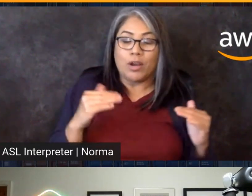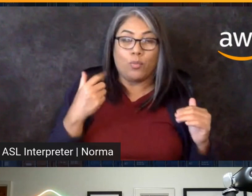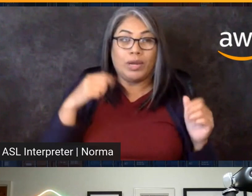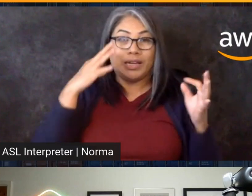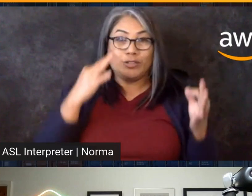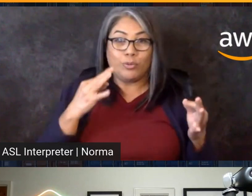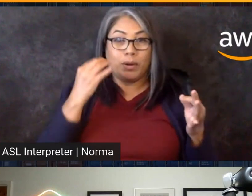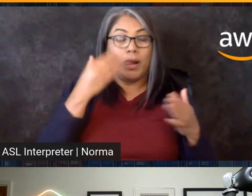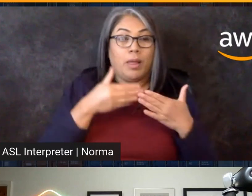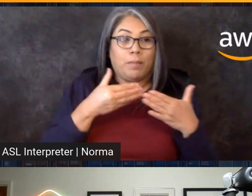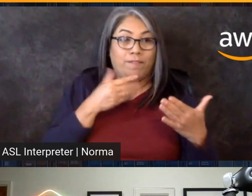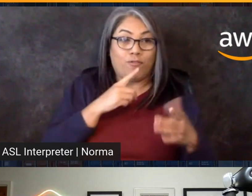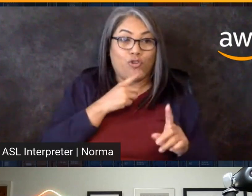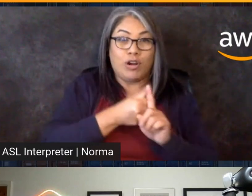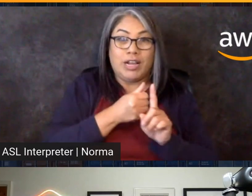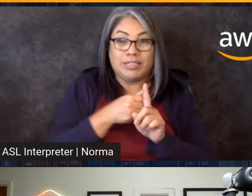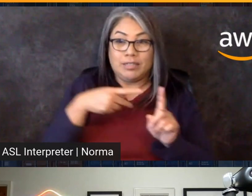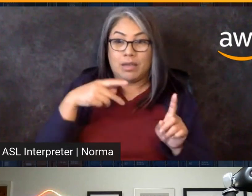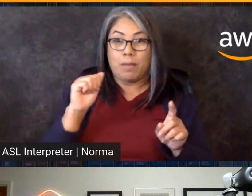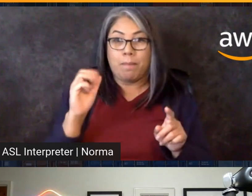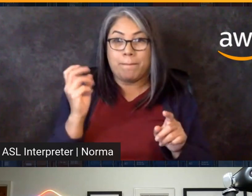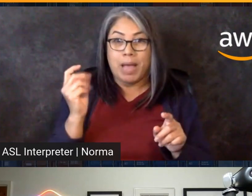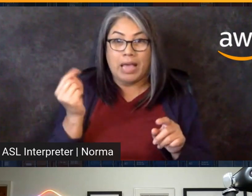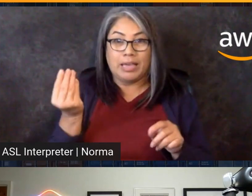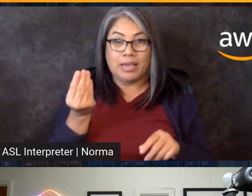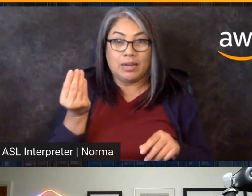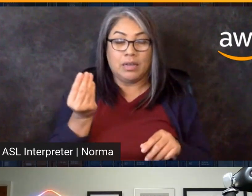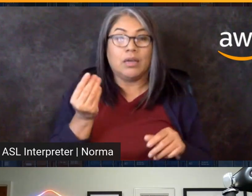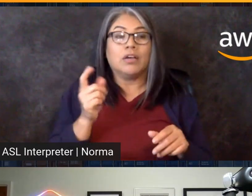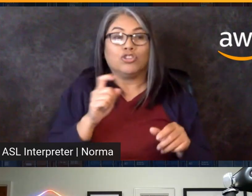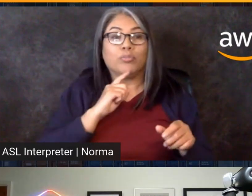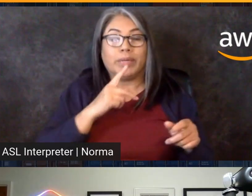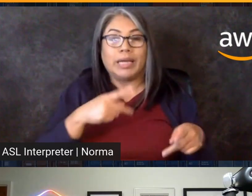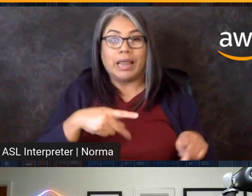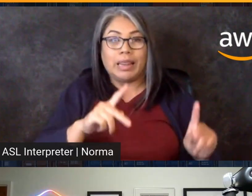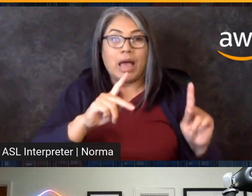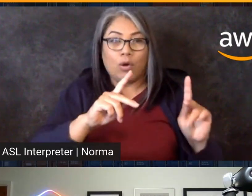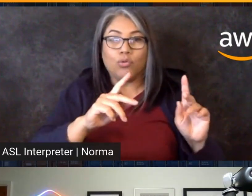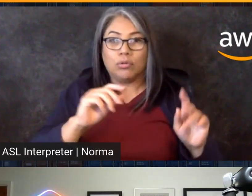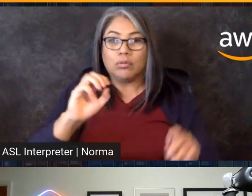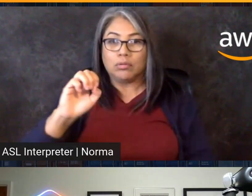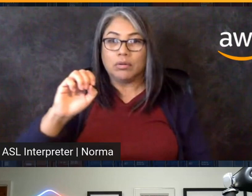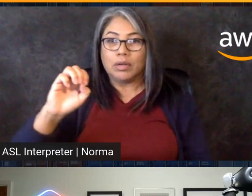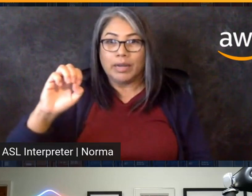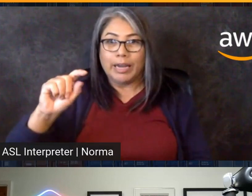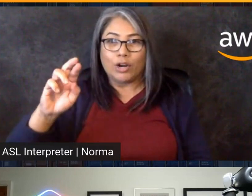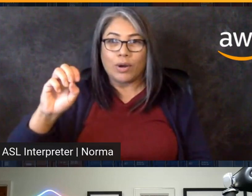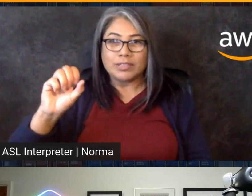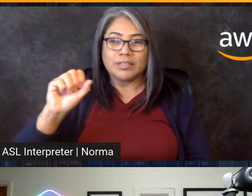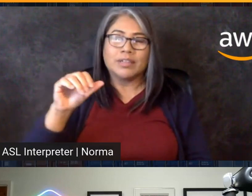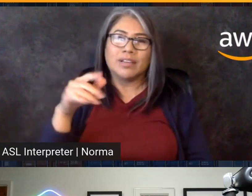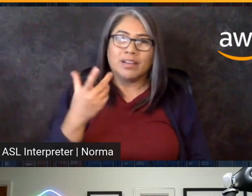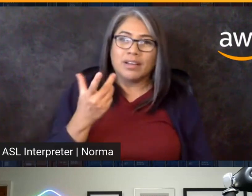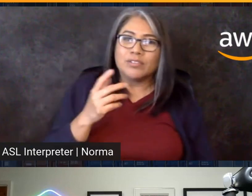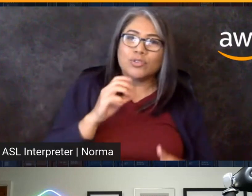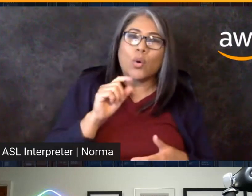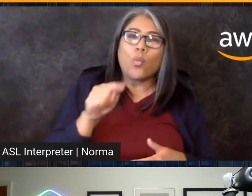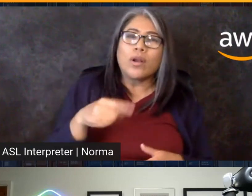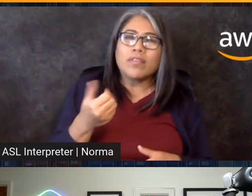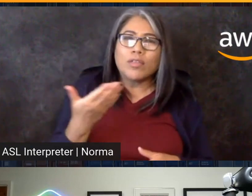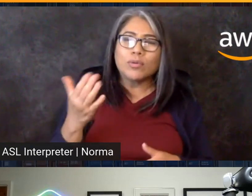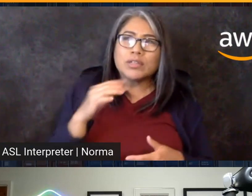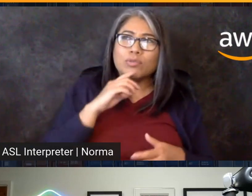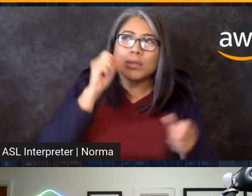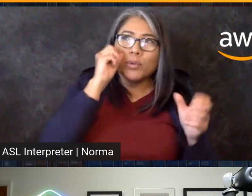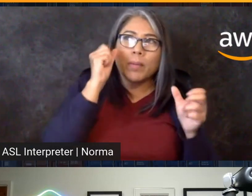should be allowed egress. That's impressive. Right. Like, and if you think about that, like one of the other ones that really kind of blew my mind, I was listening